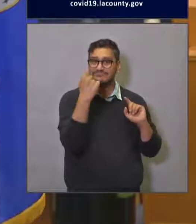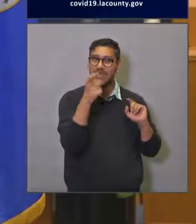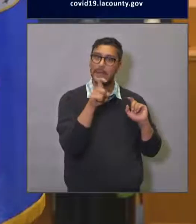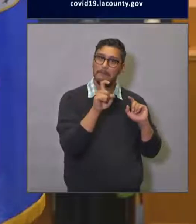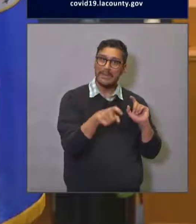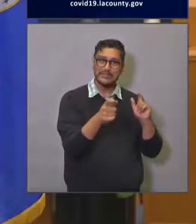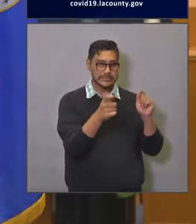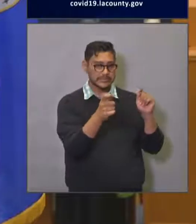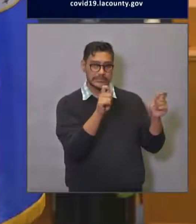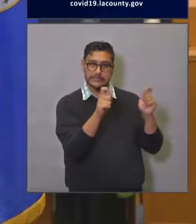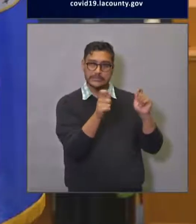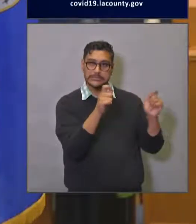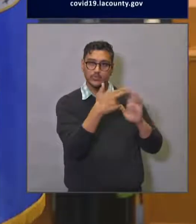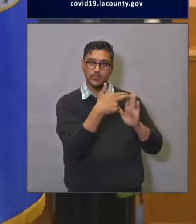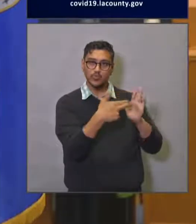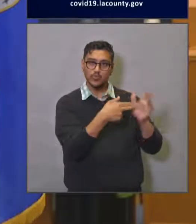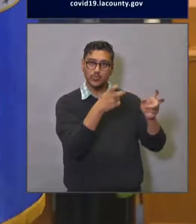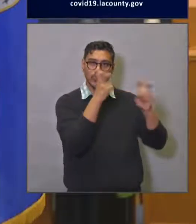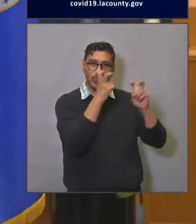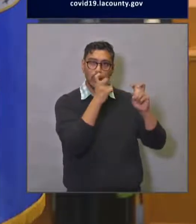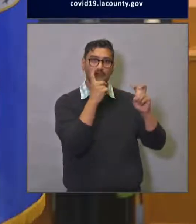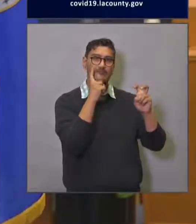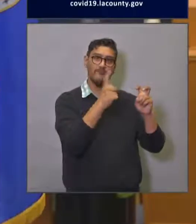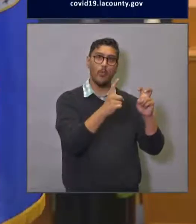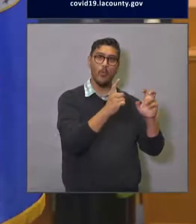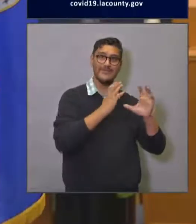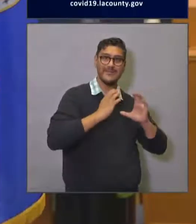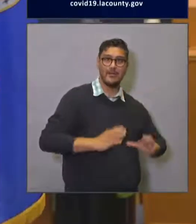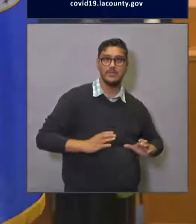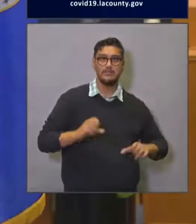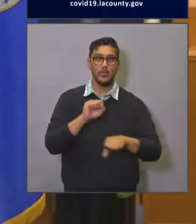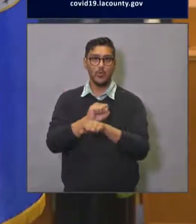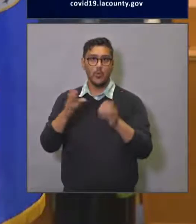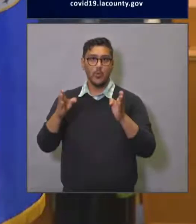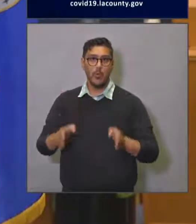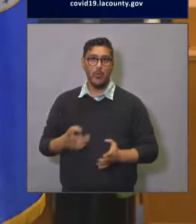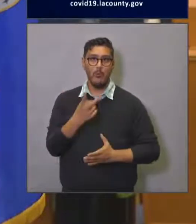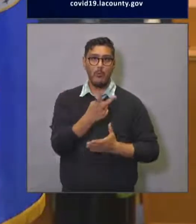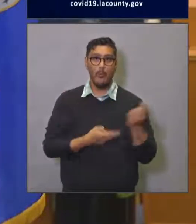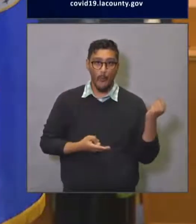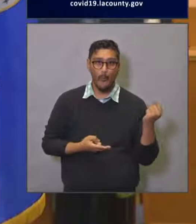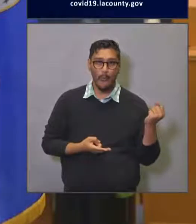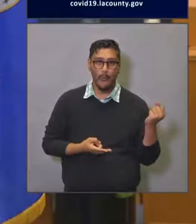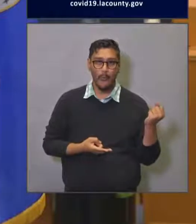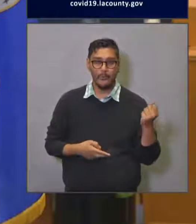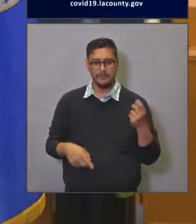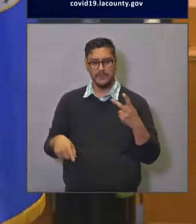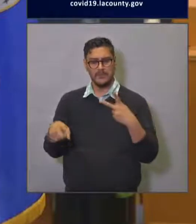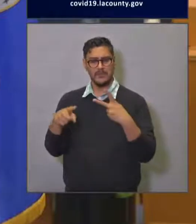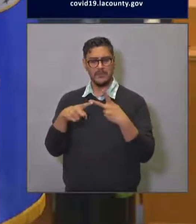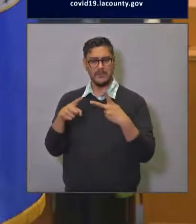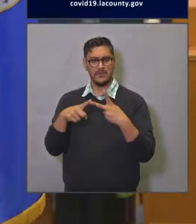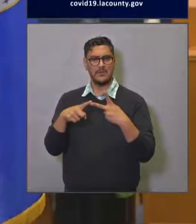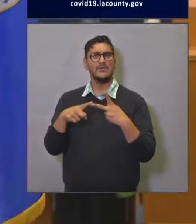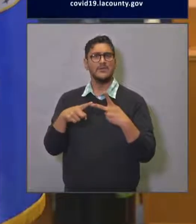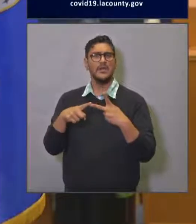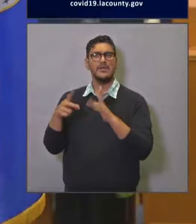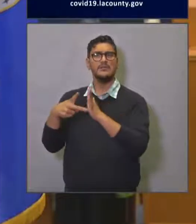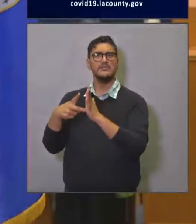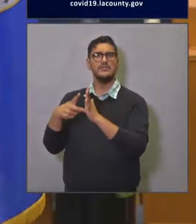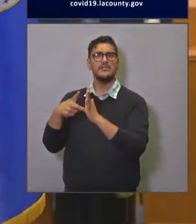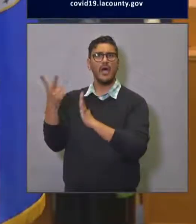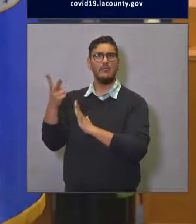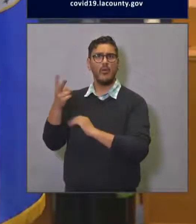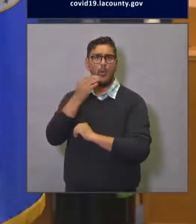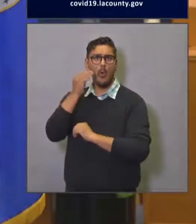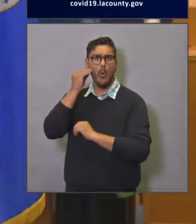create a lot of safety for both customers and workers. And in terms of your question on did we see a doubling of cases amongst